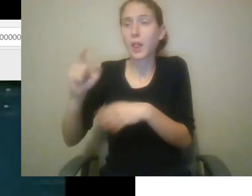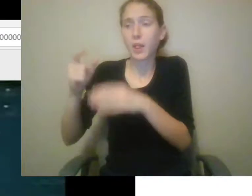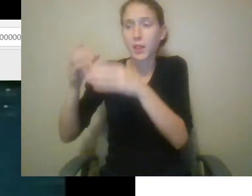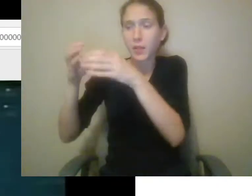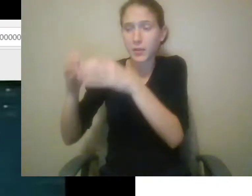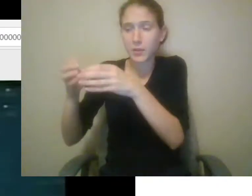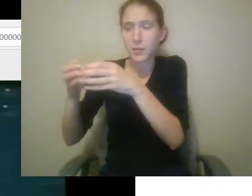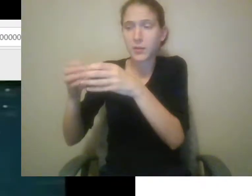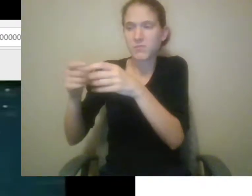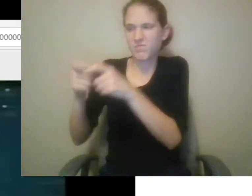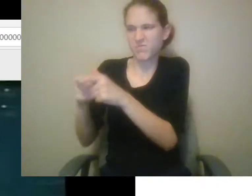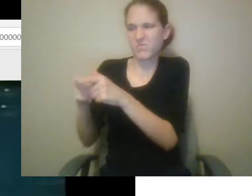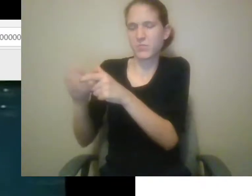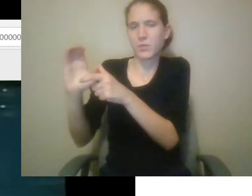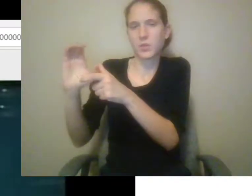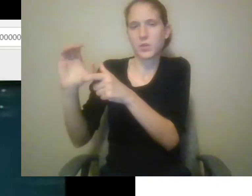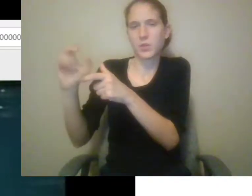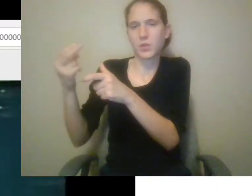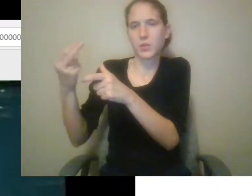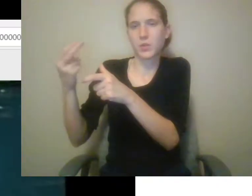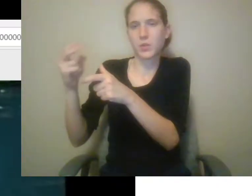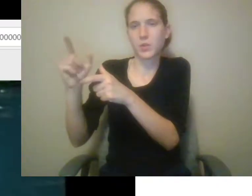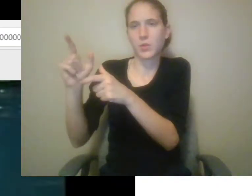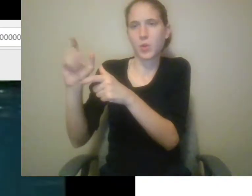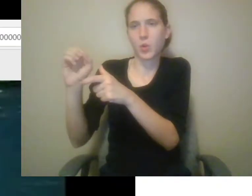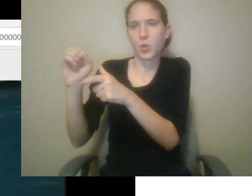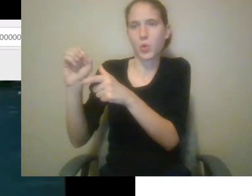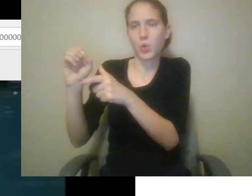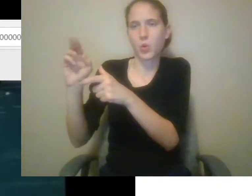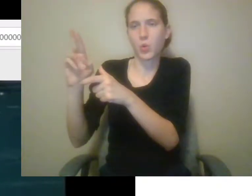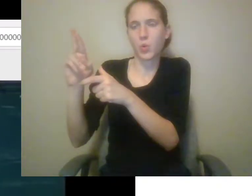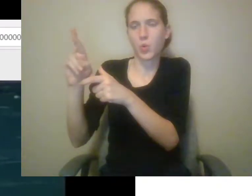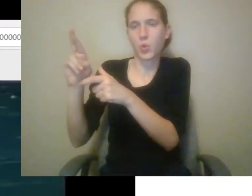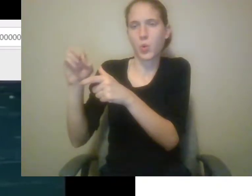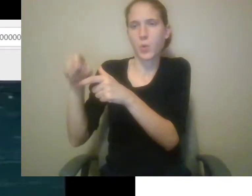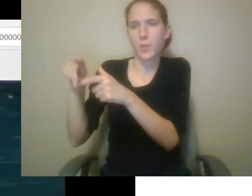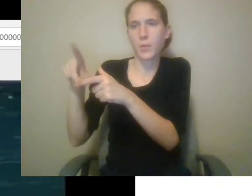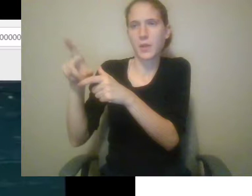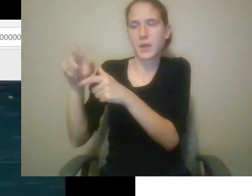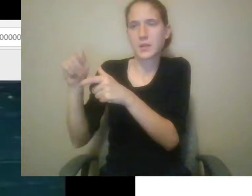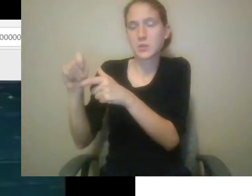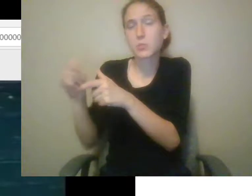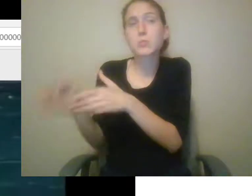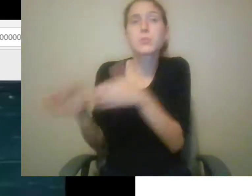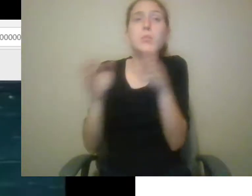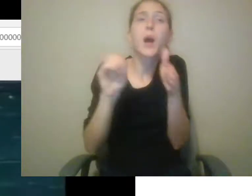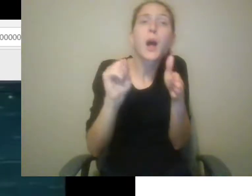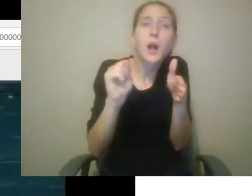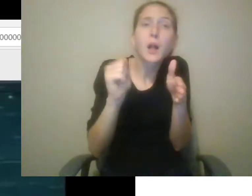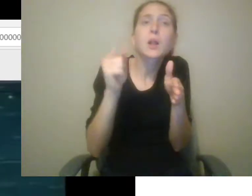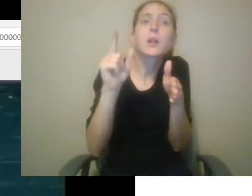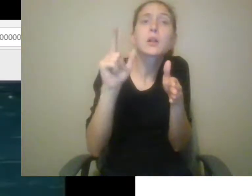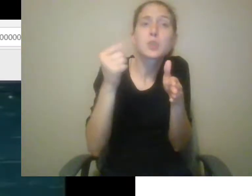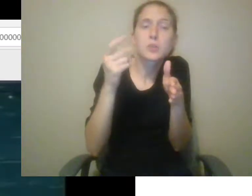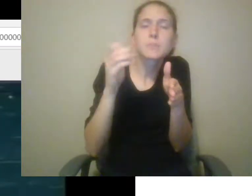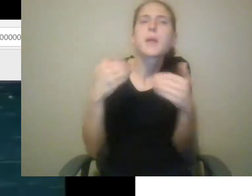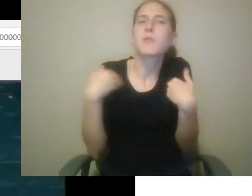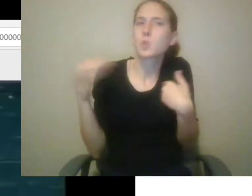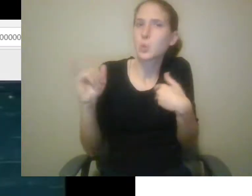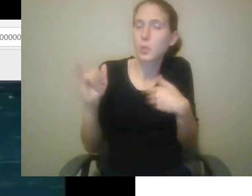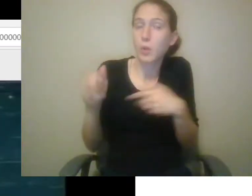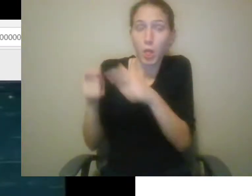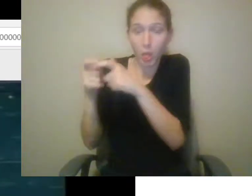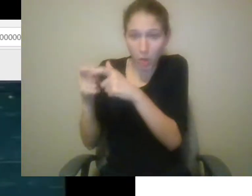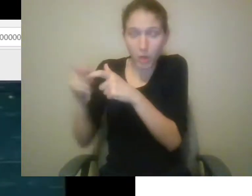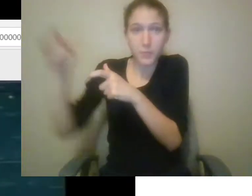cells and the algae cells to produce the sugars and the oxygen that we need as animals, we